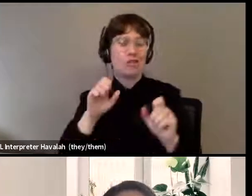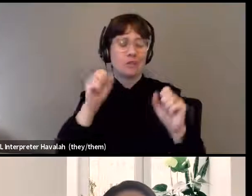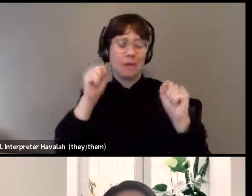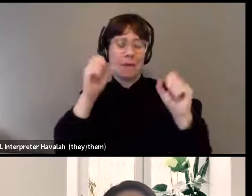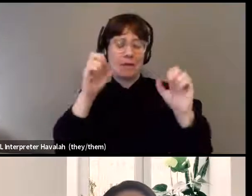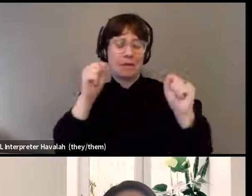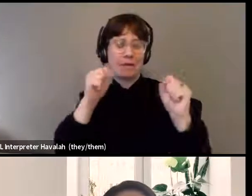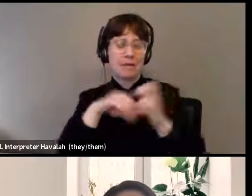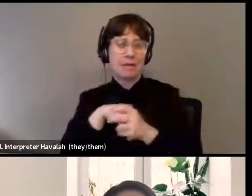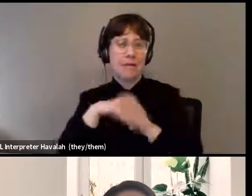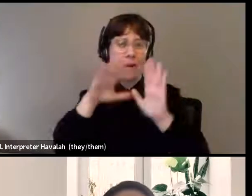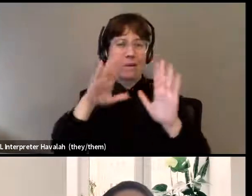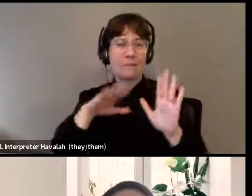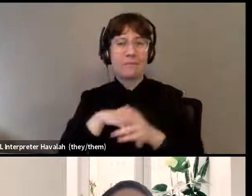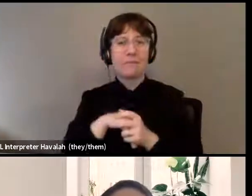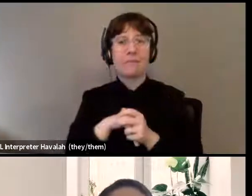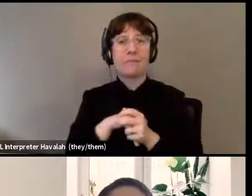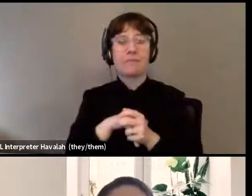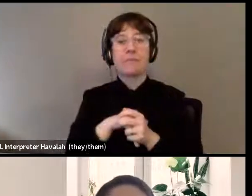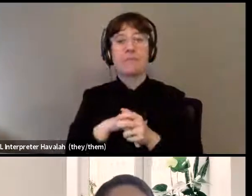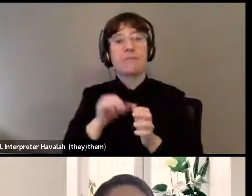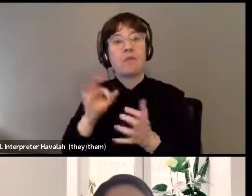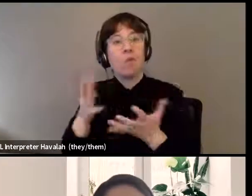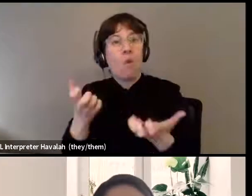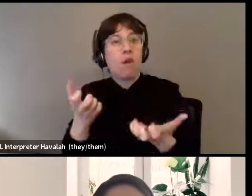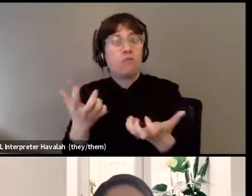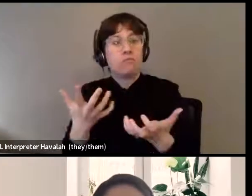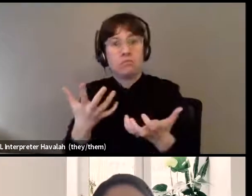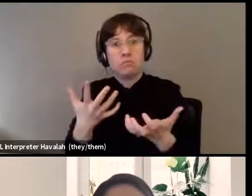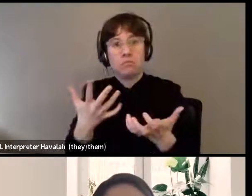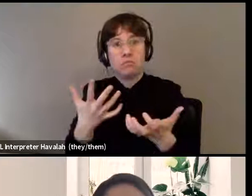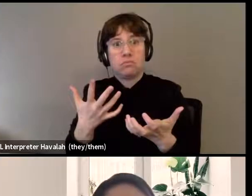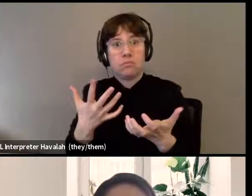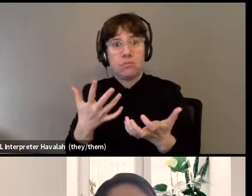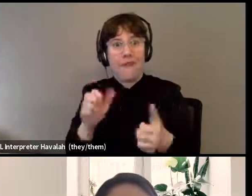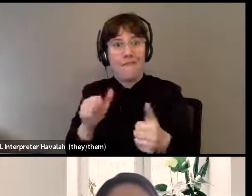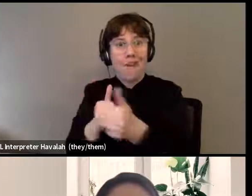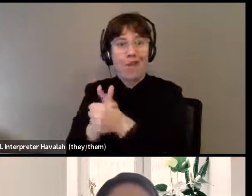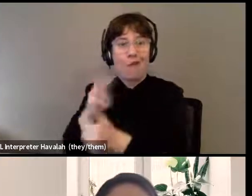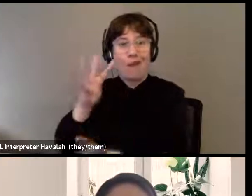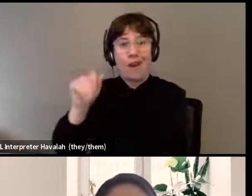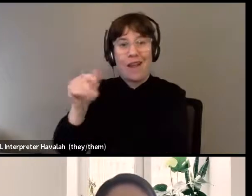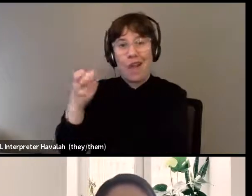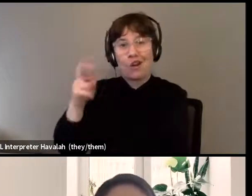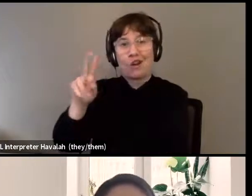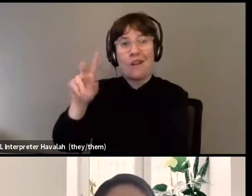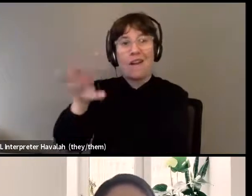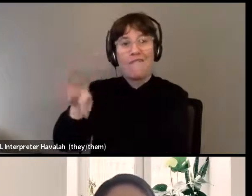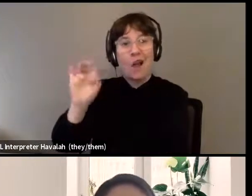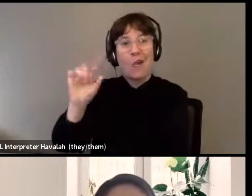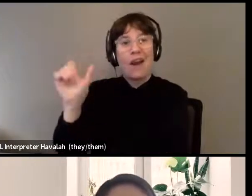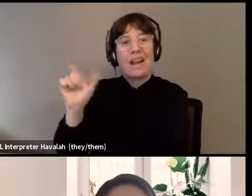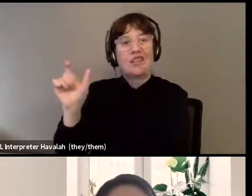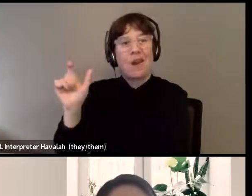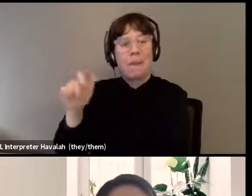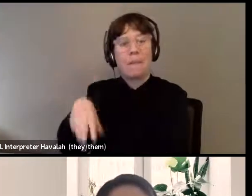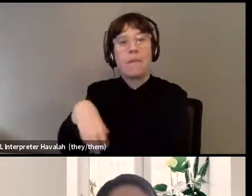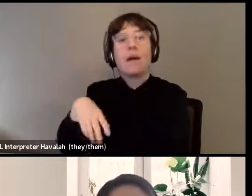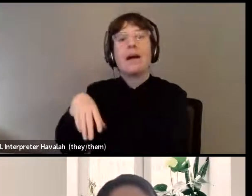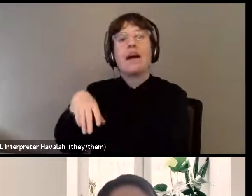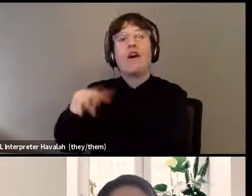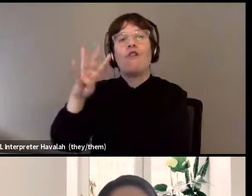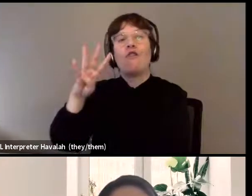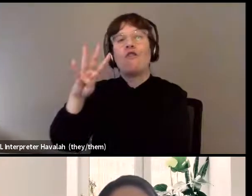awesome. If you want to follow 40 Acres Fresh Market, we are on Instagram at